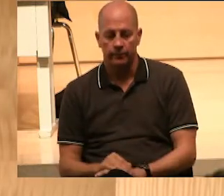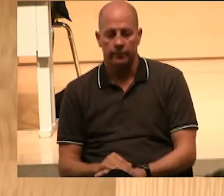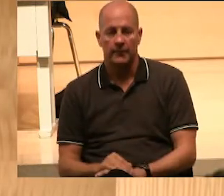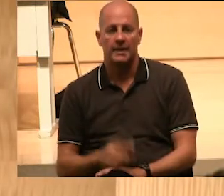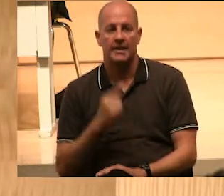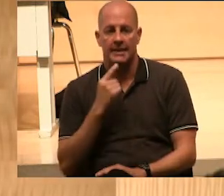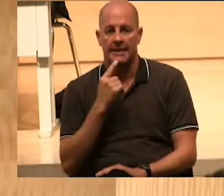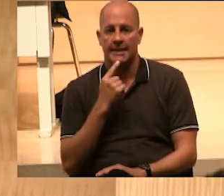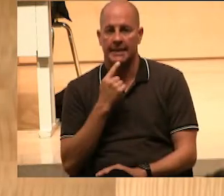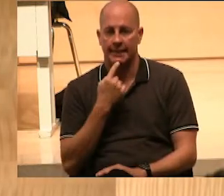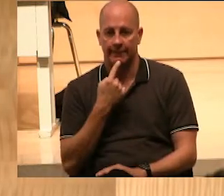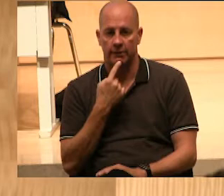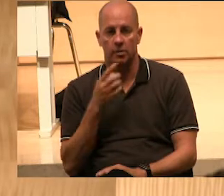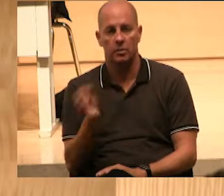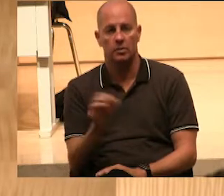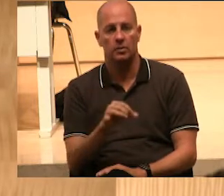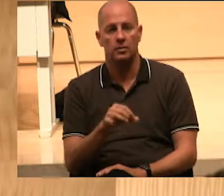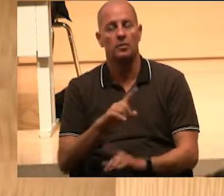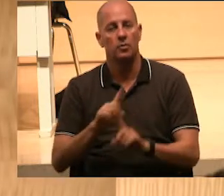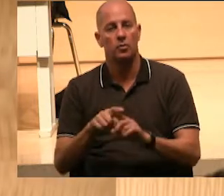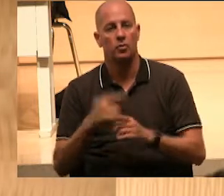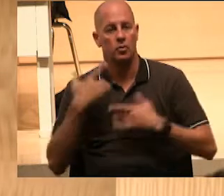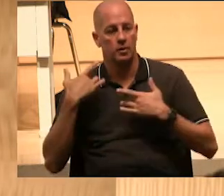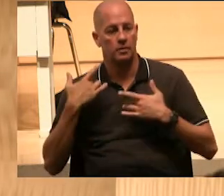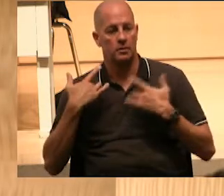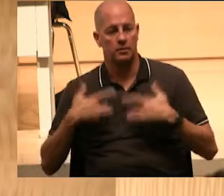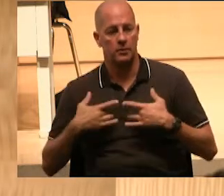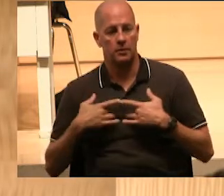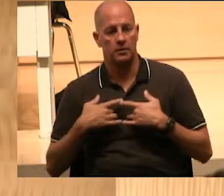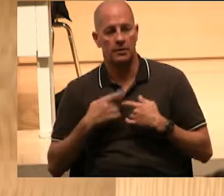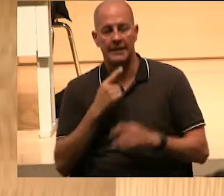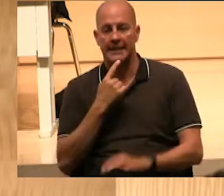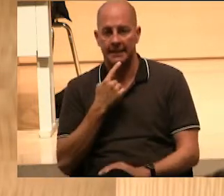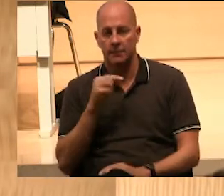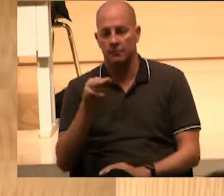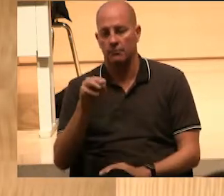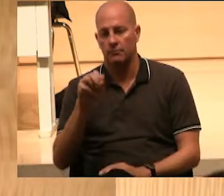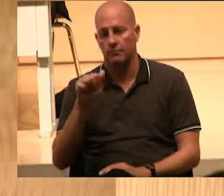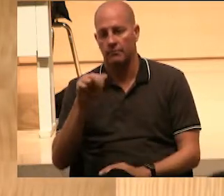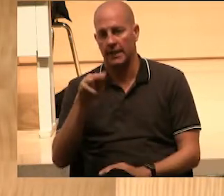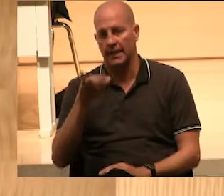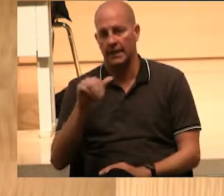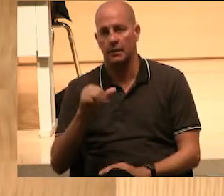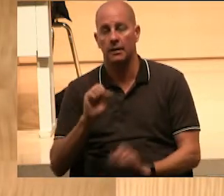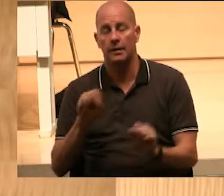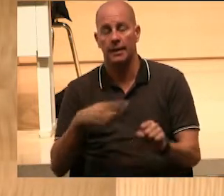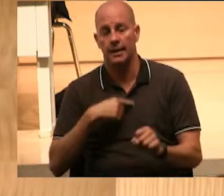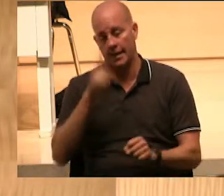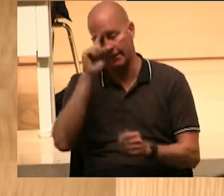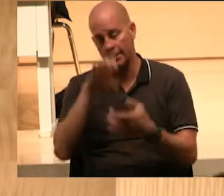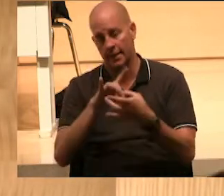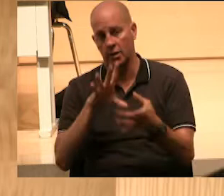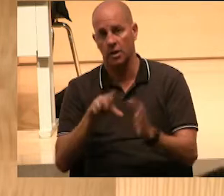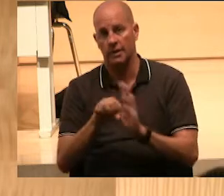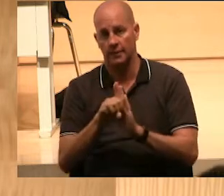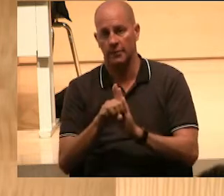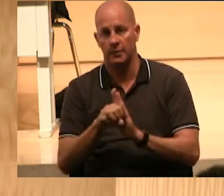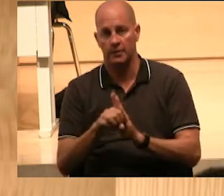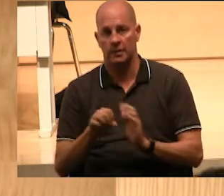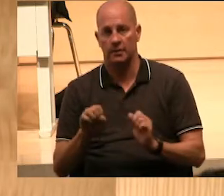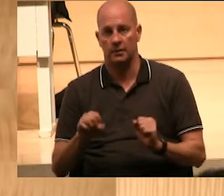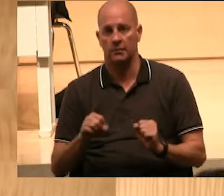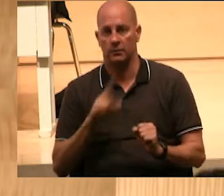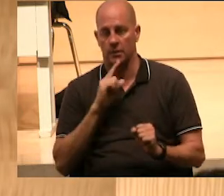Severe, and similarly to depression, severe mania can also be accompanied by psychotic symptoms, which can be very